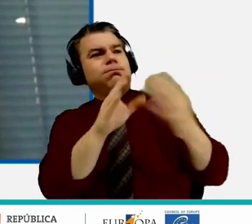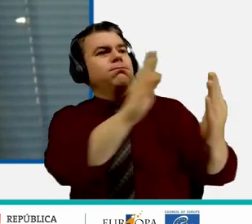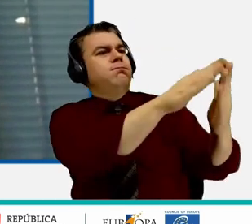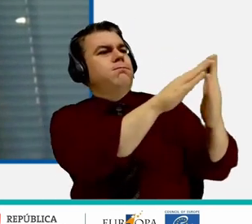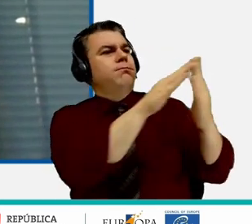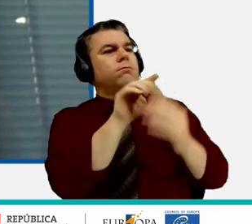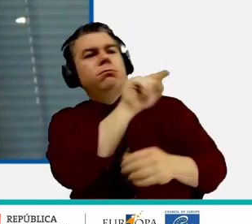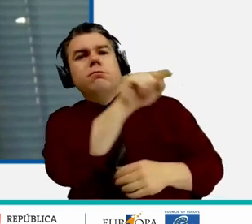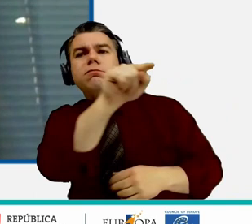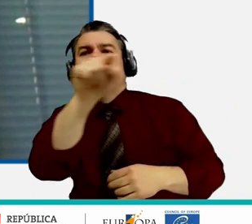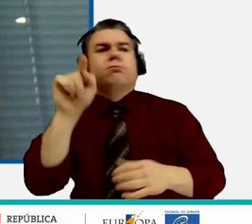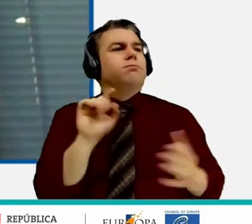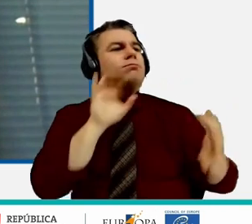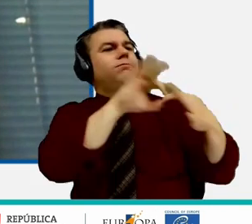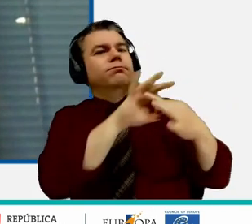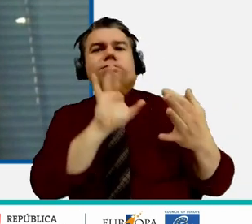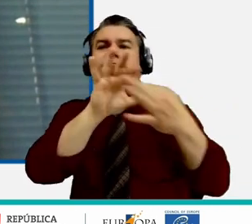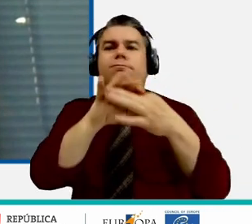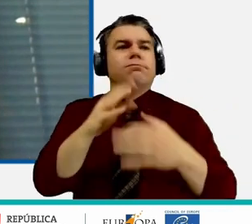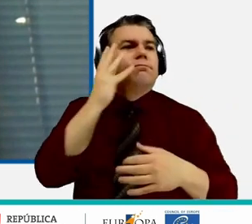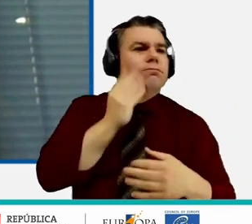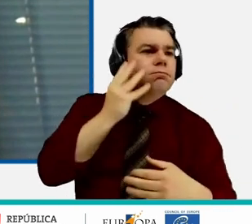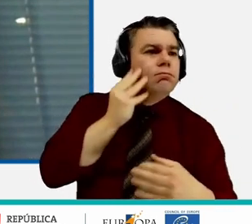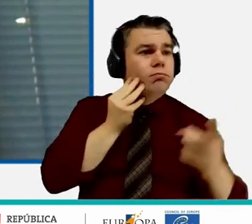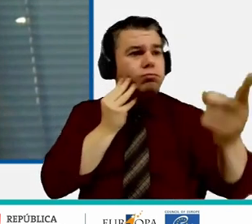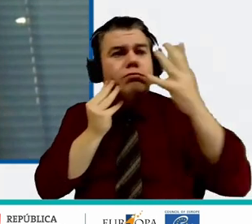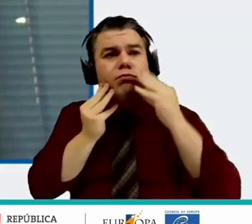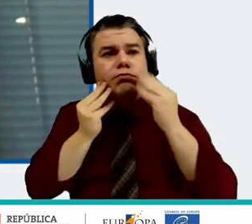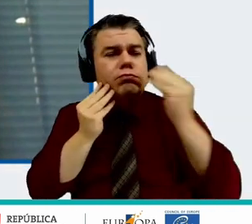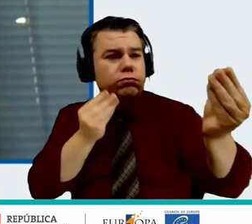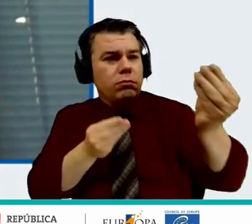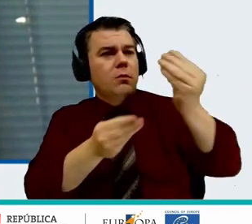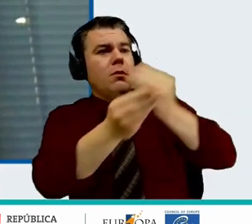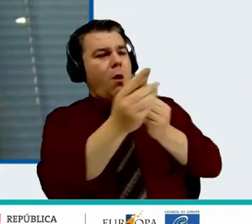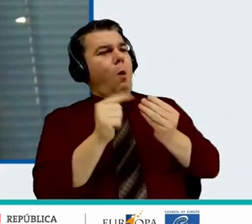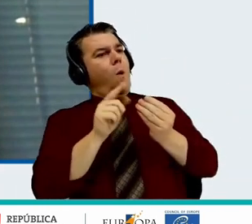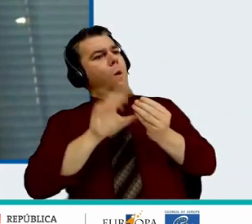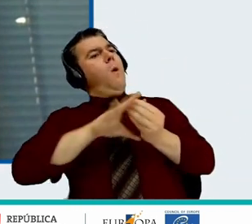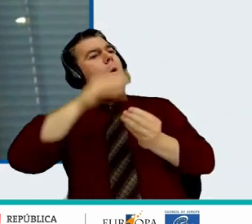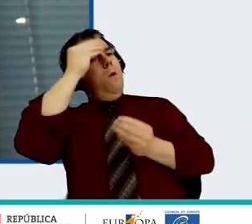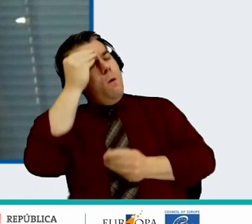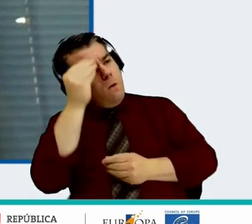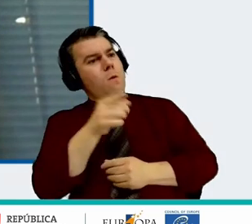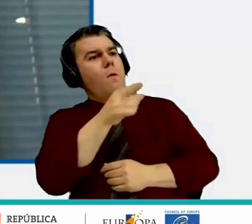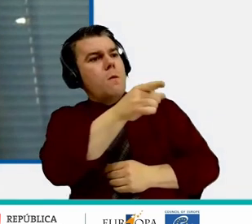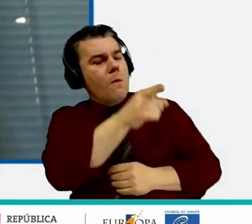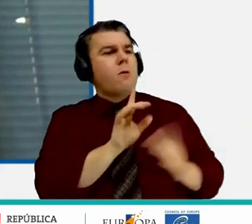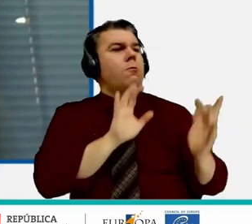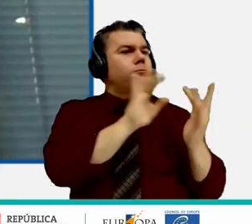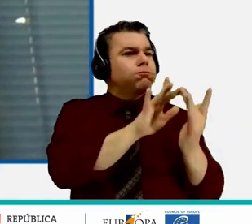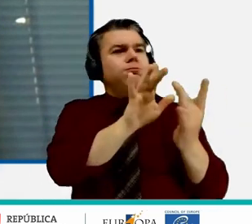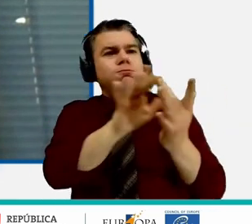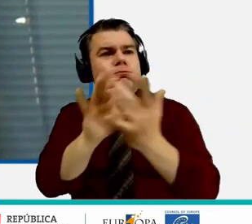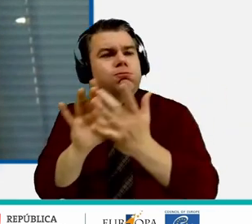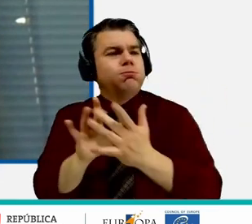to share knowledge and experiences and learn from them, while allowing us to be in touch with this community of